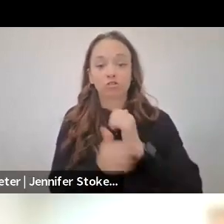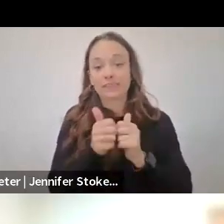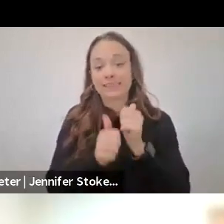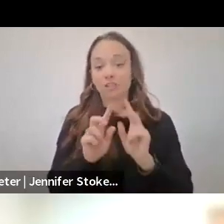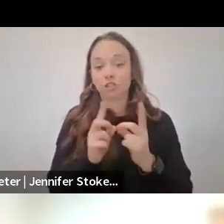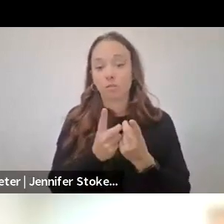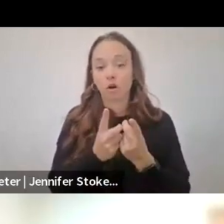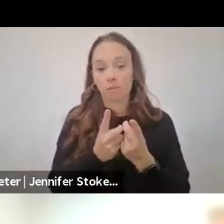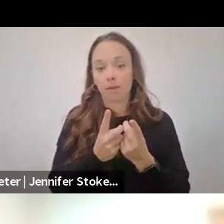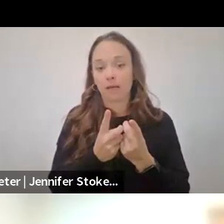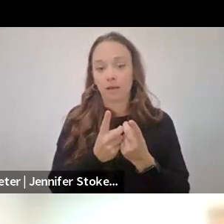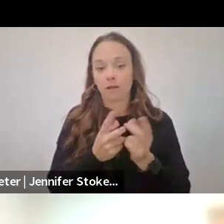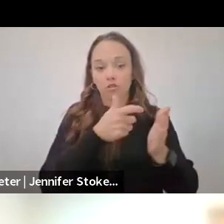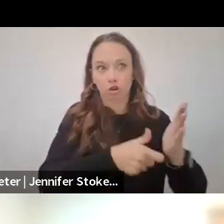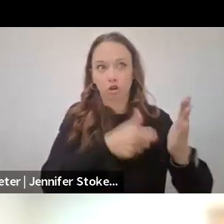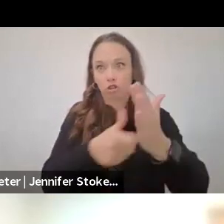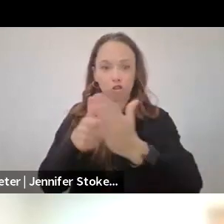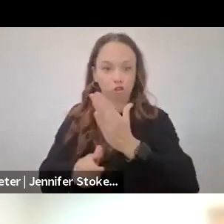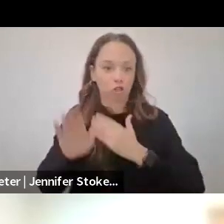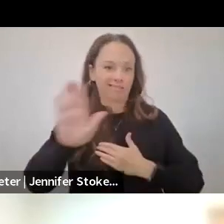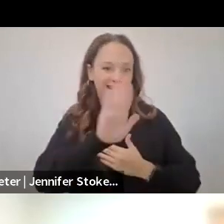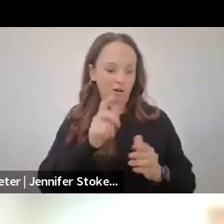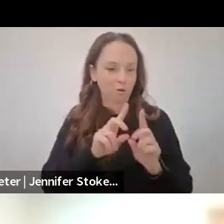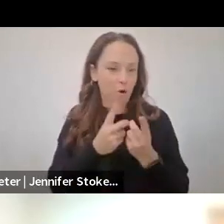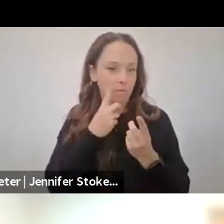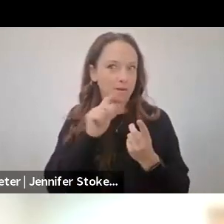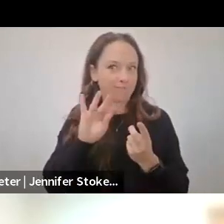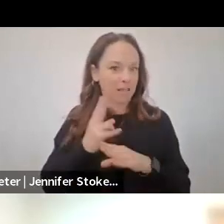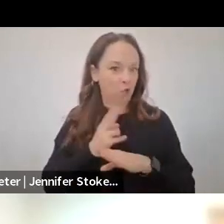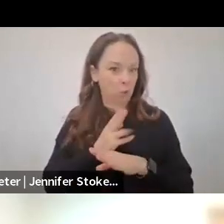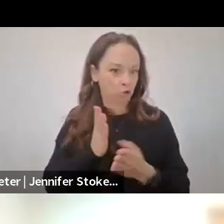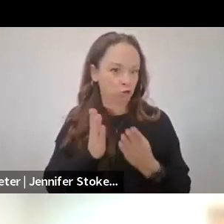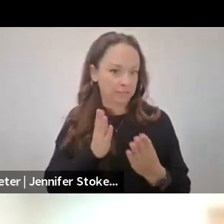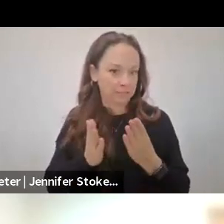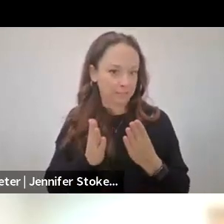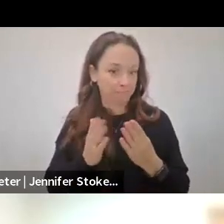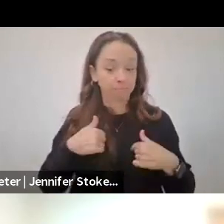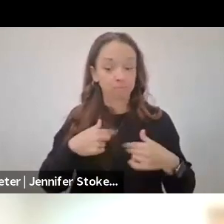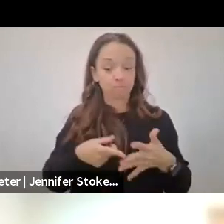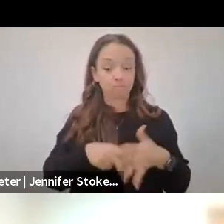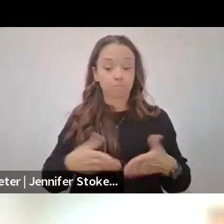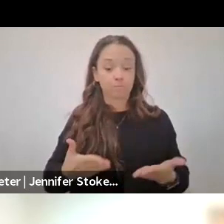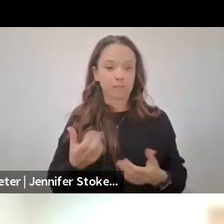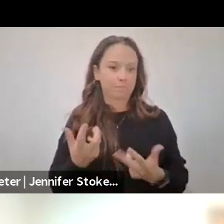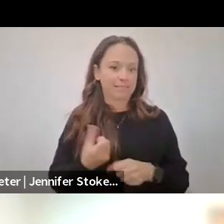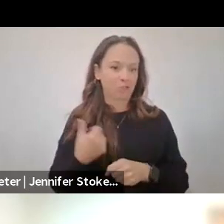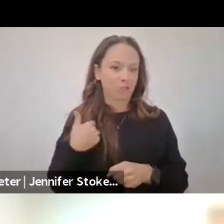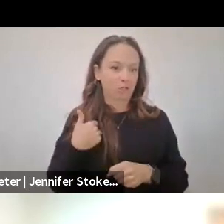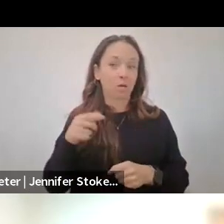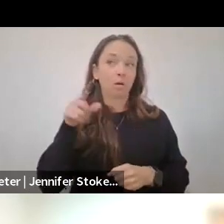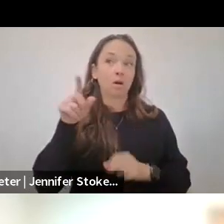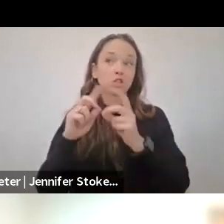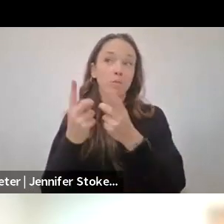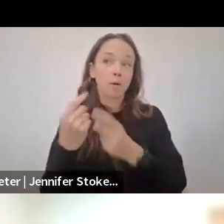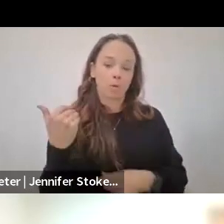gets charged. And I know when I started here many years ago, departments would contact us and say, well, how much would this be